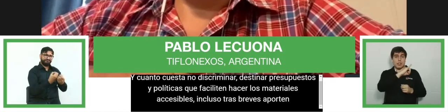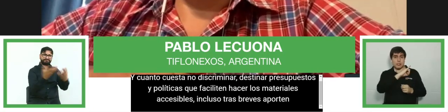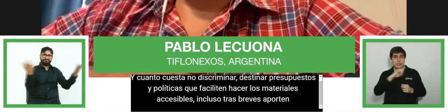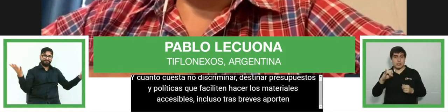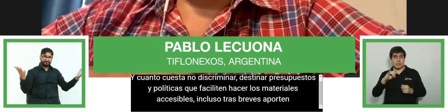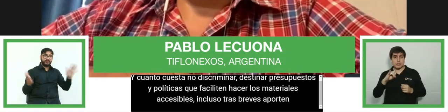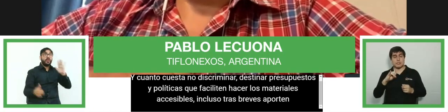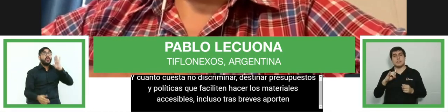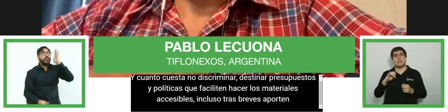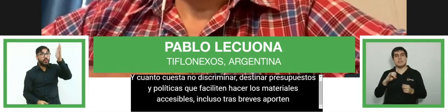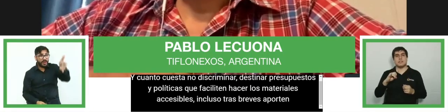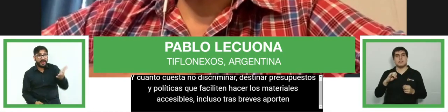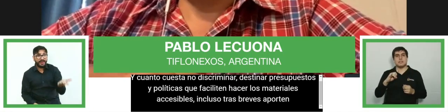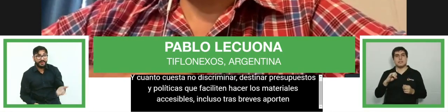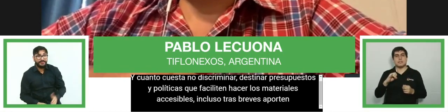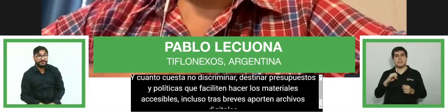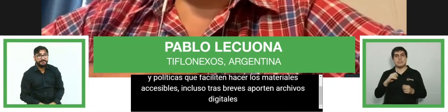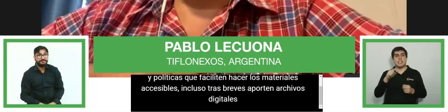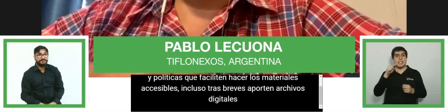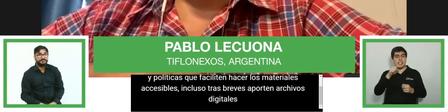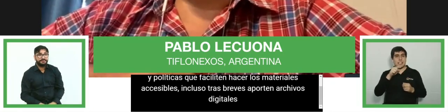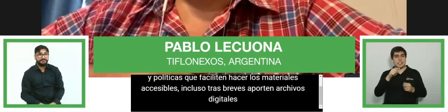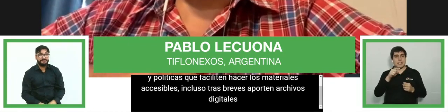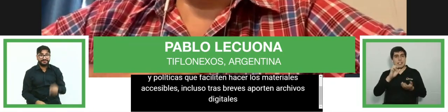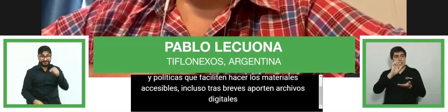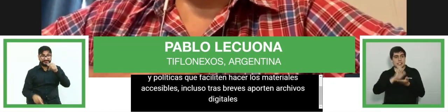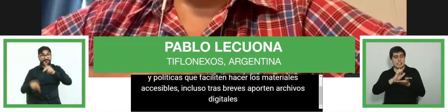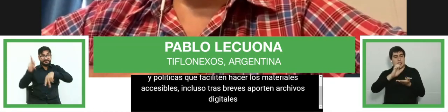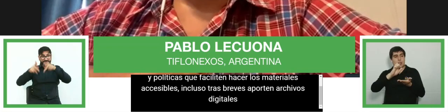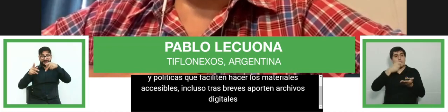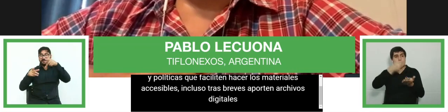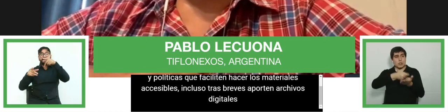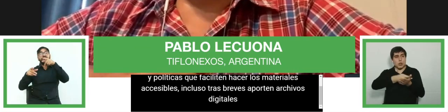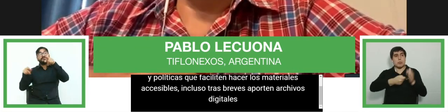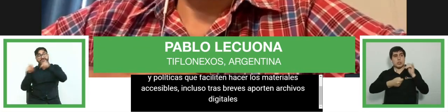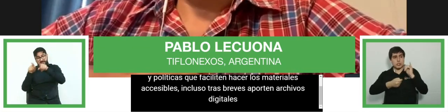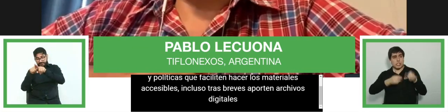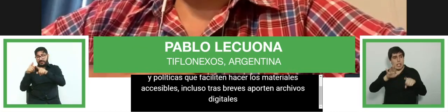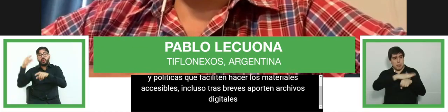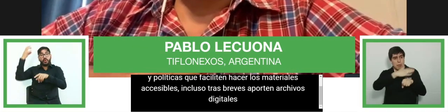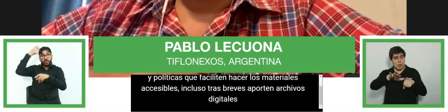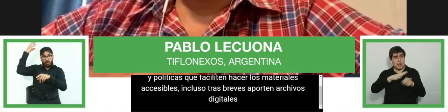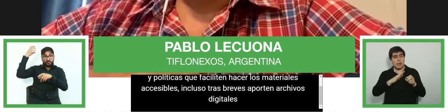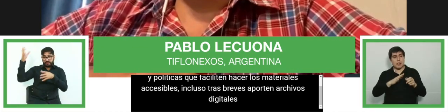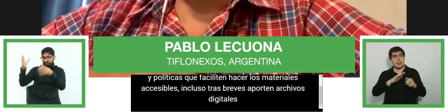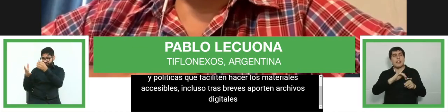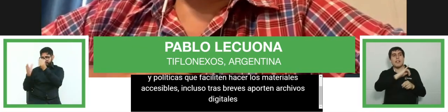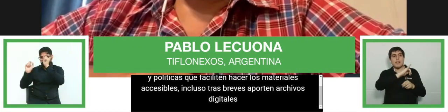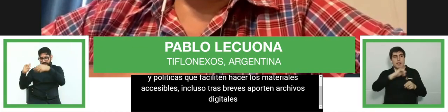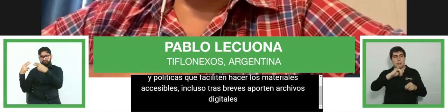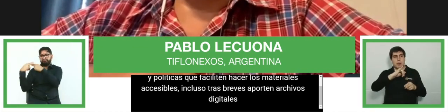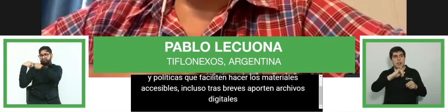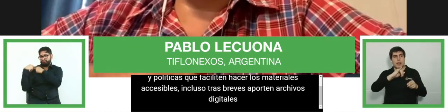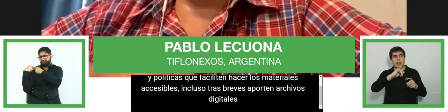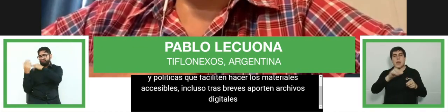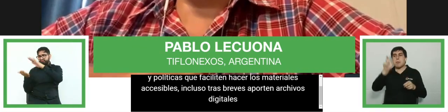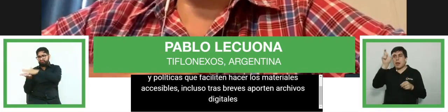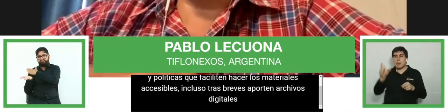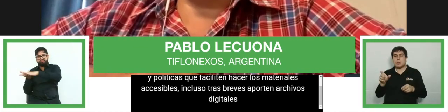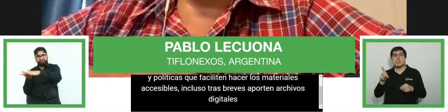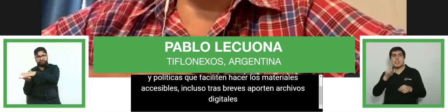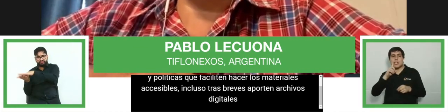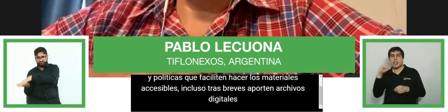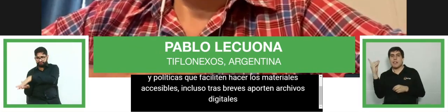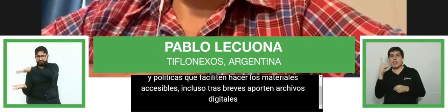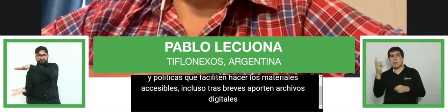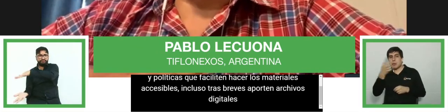can include the obligation that the books bought in paper has an accessible version for students with visual